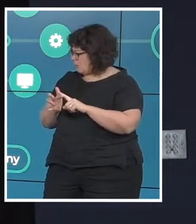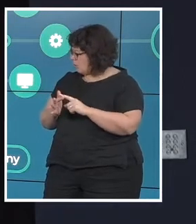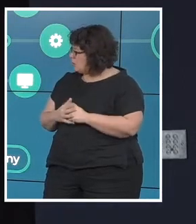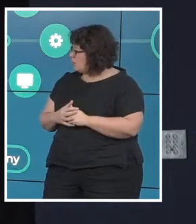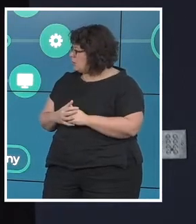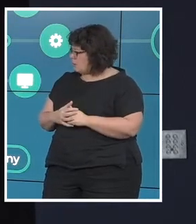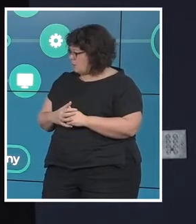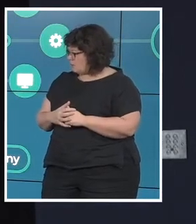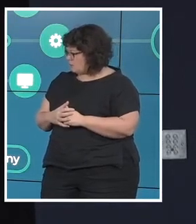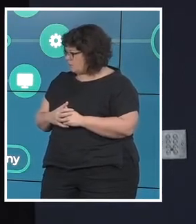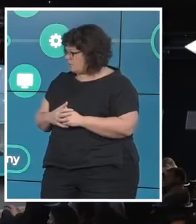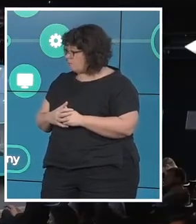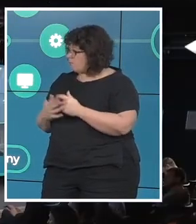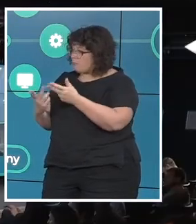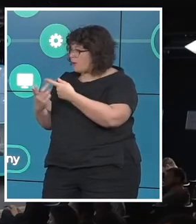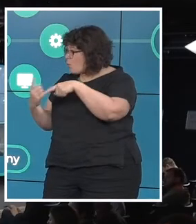do it's the hard bit.